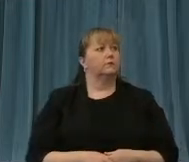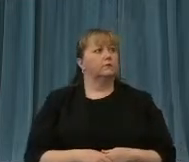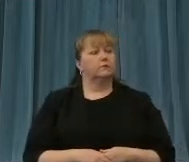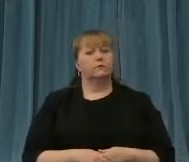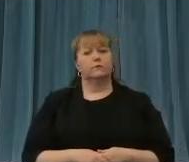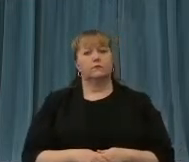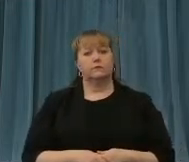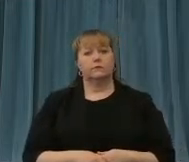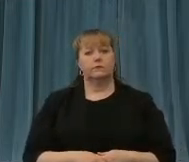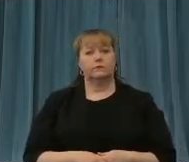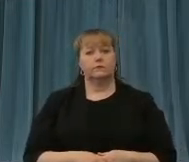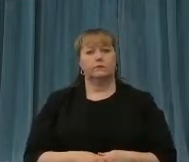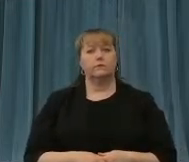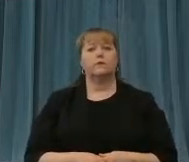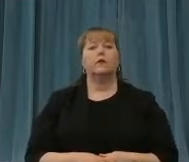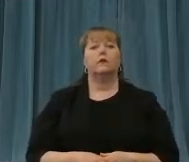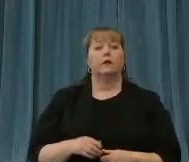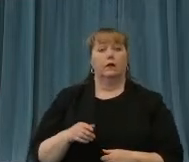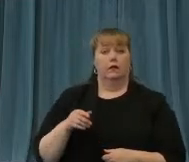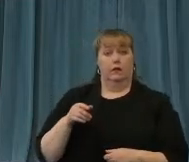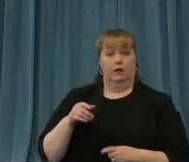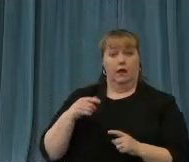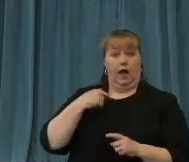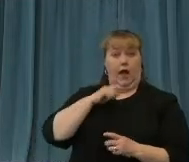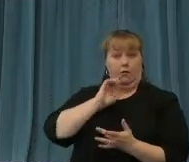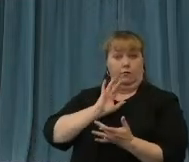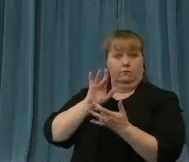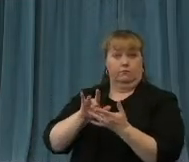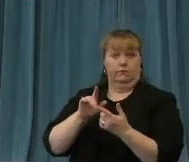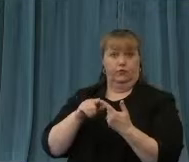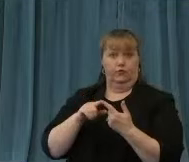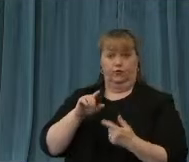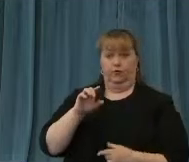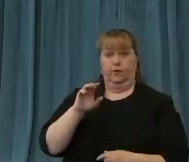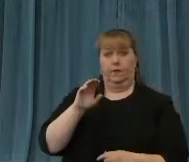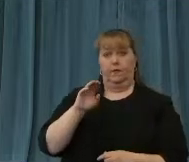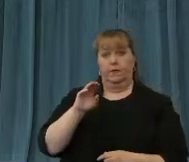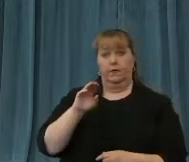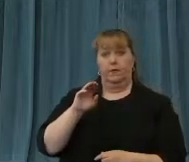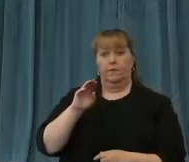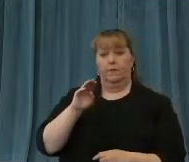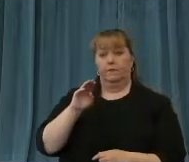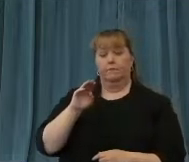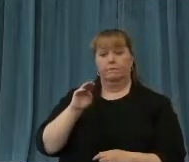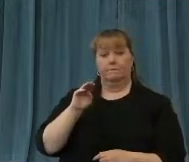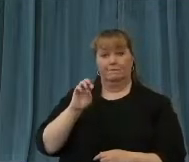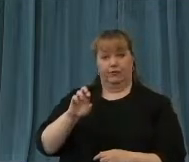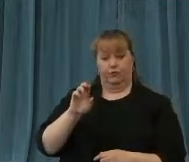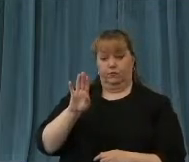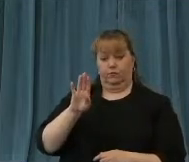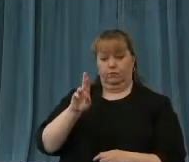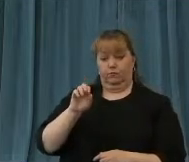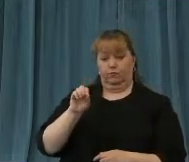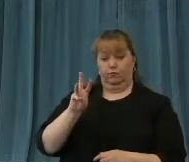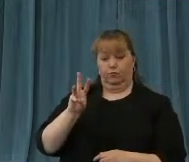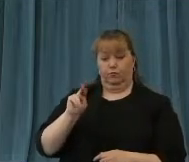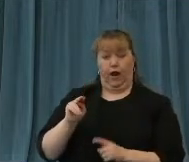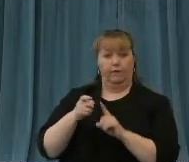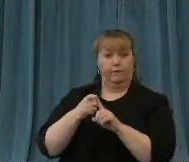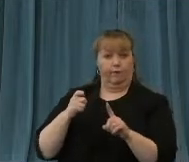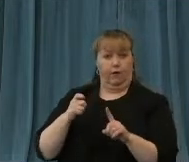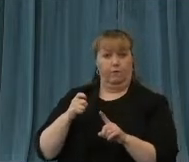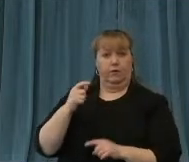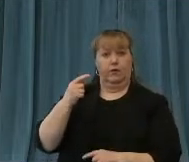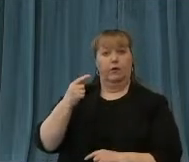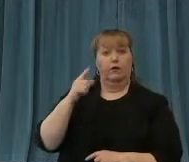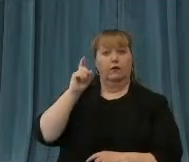Here's where we will tap into the expertise of Michael Brown, Executive Director of GOED, Governor's Office of Economic Development, or as I like to